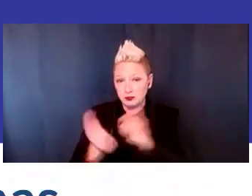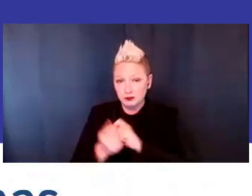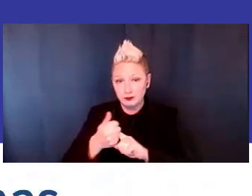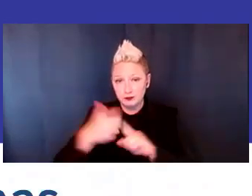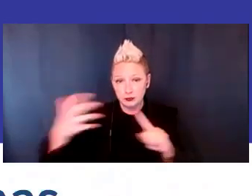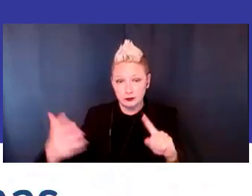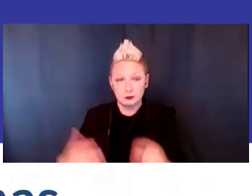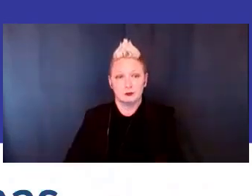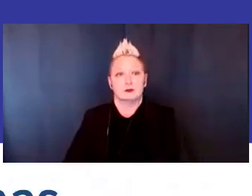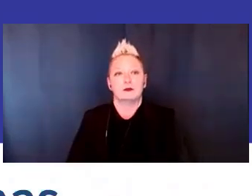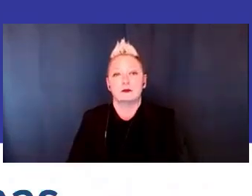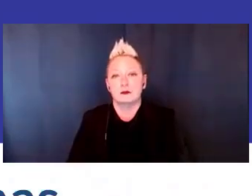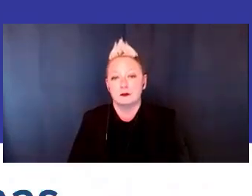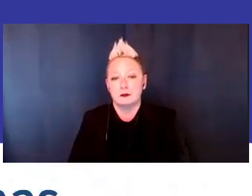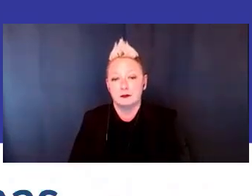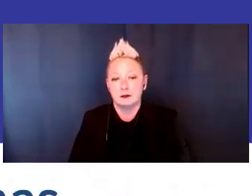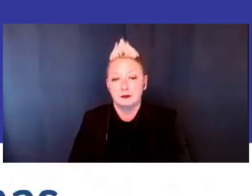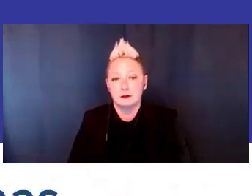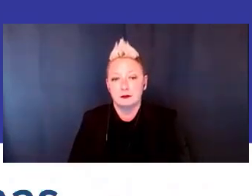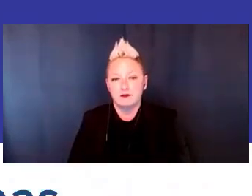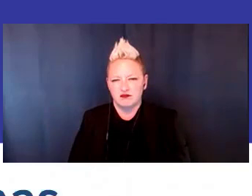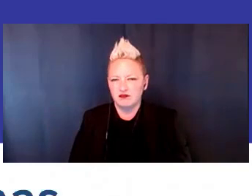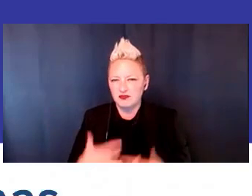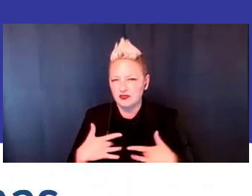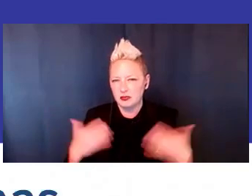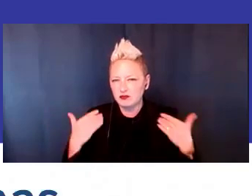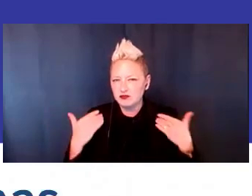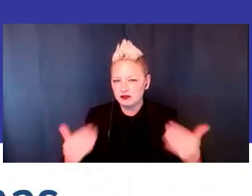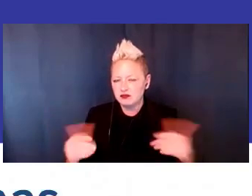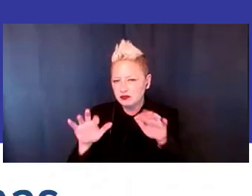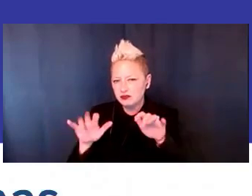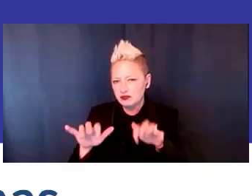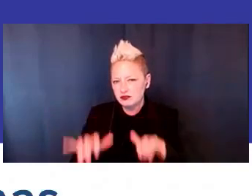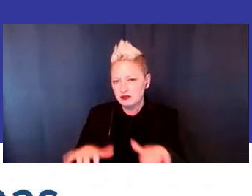And if you can add that, feel free to keep adding your thoughts as